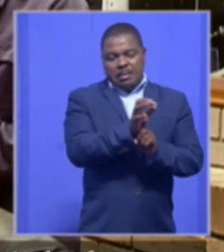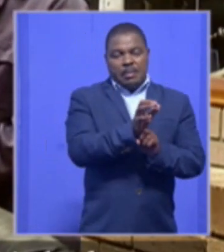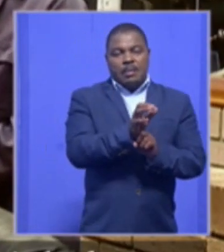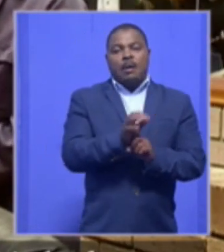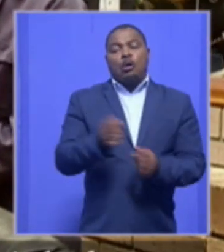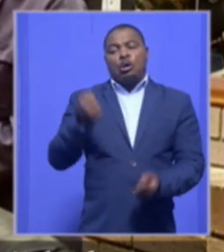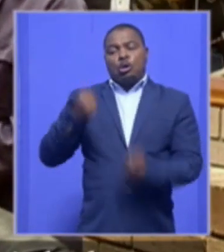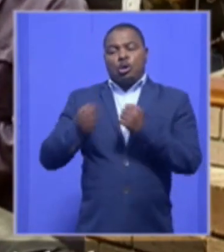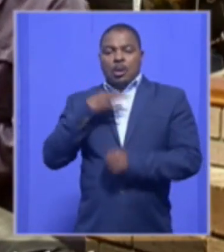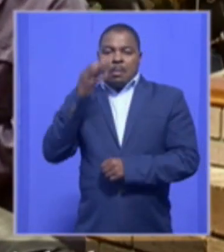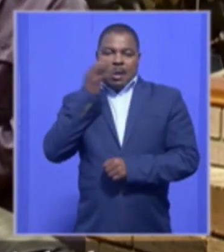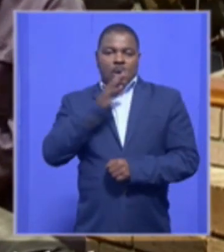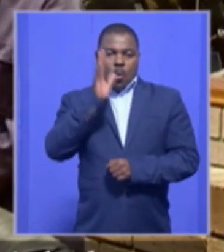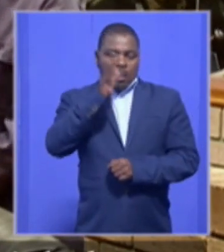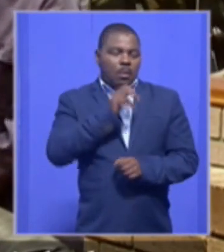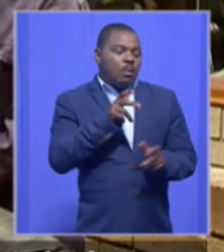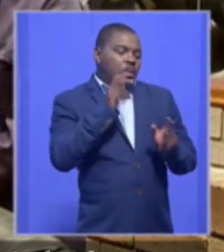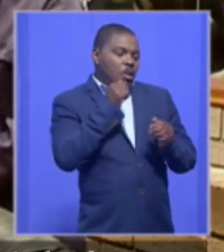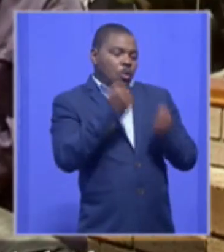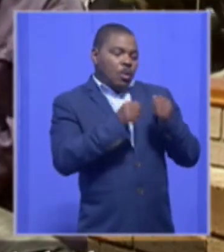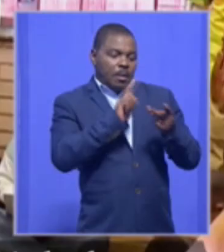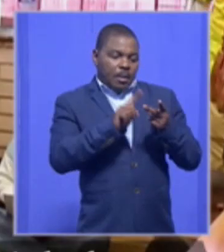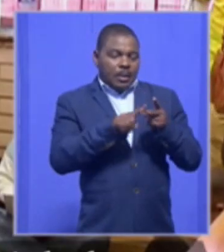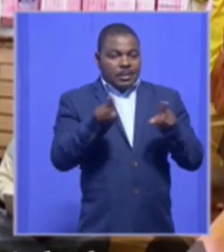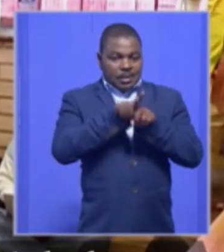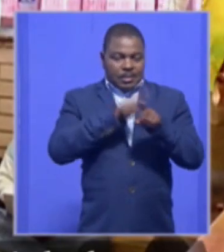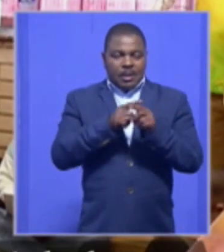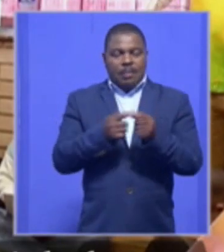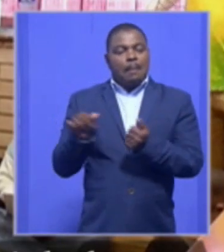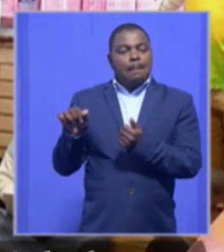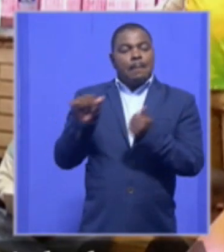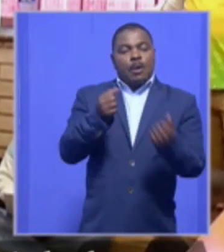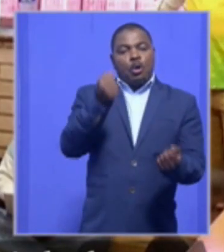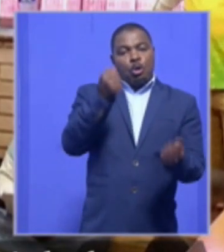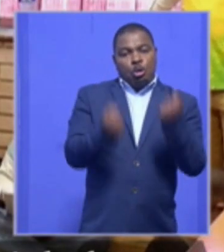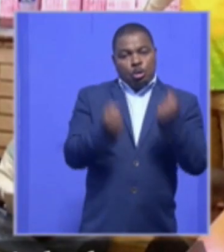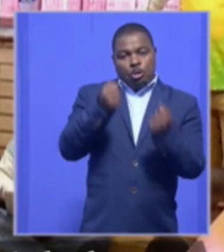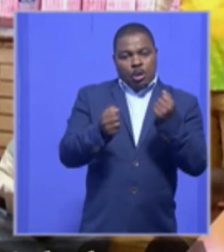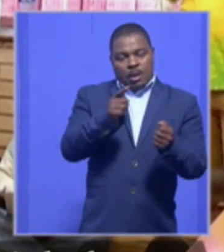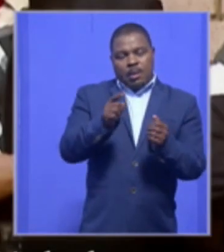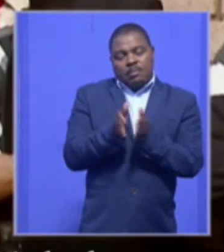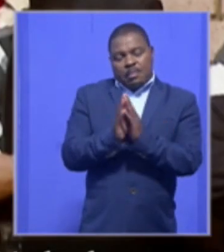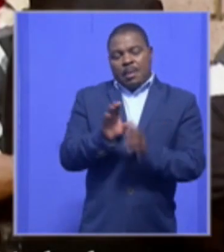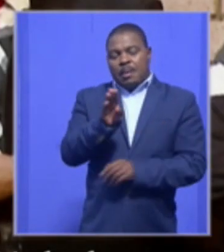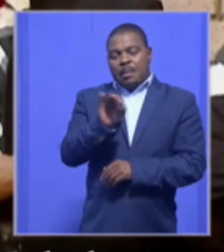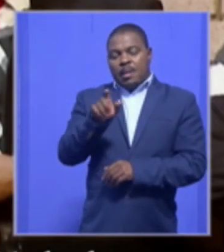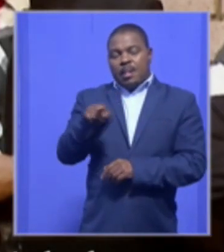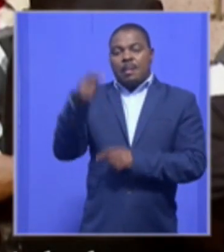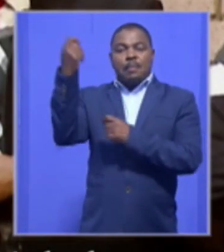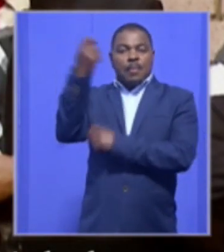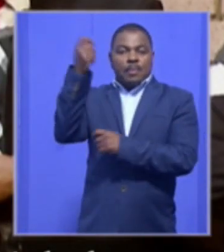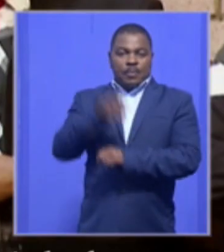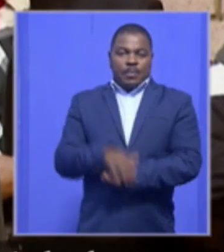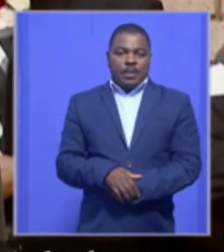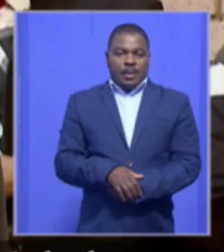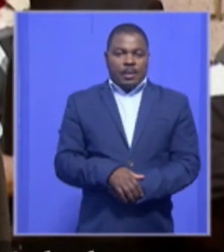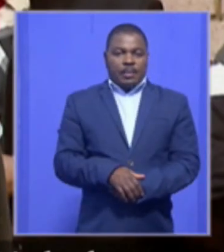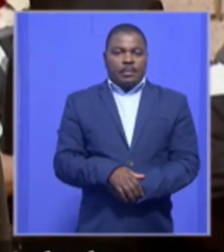e tlile go reetsa kgetsi eno fa kopo ya beila e boela kwa kgotlatshekelo ya kgaolo ya Polokwane. I apply